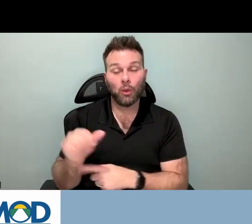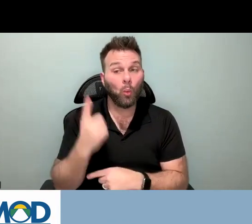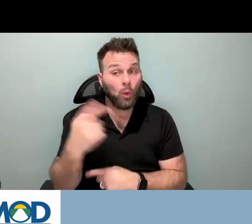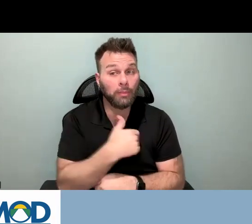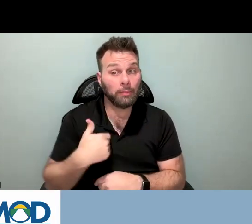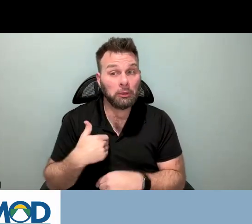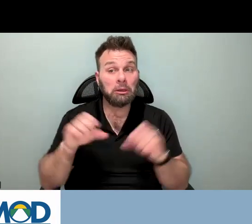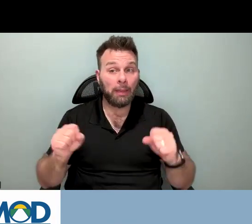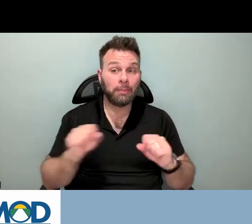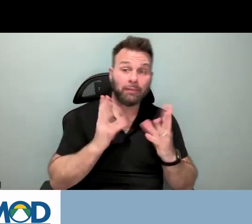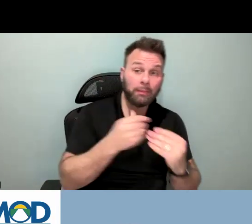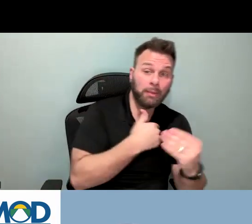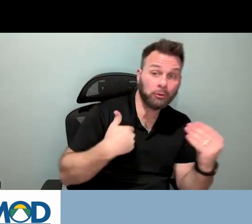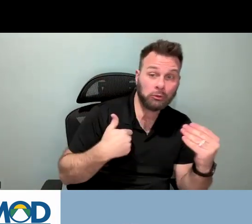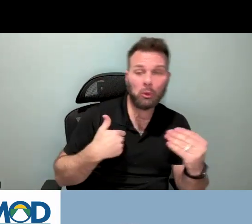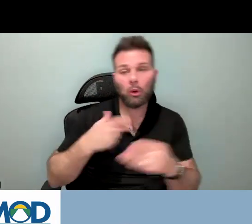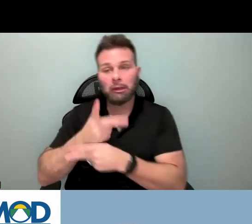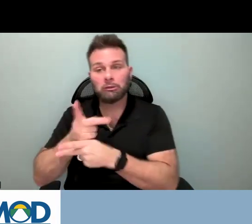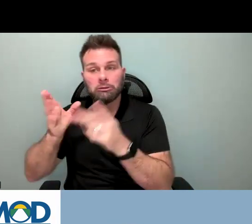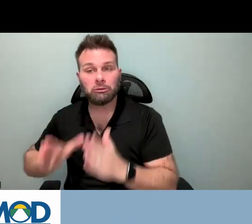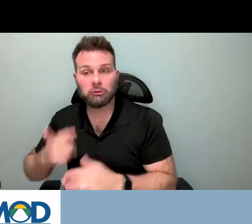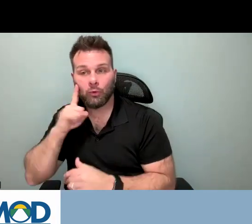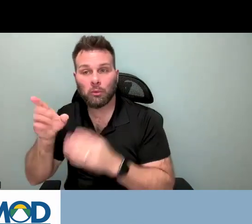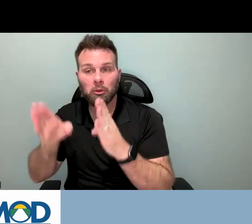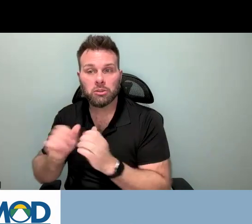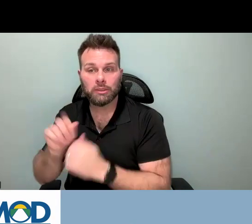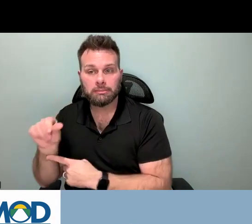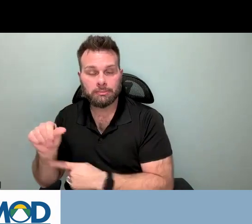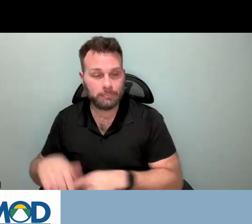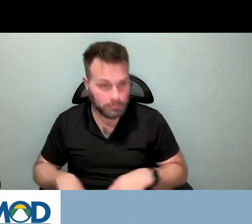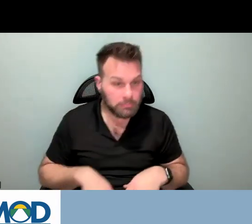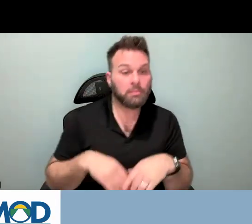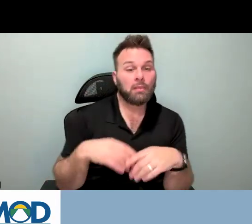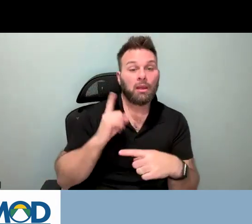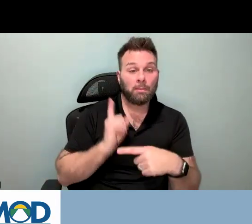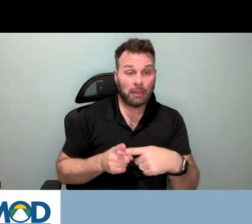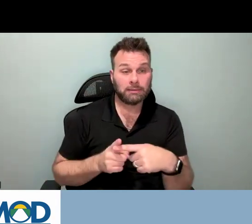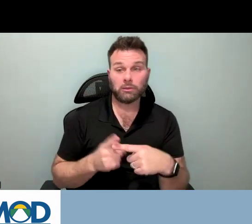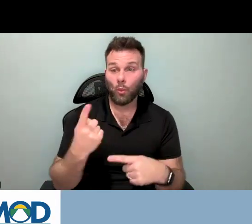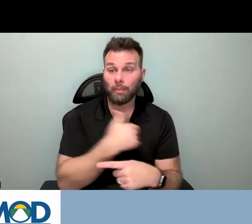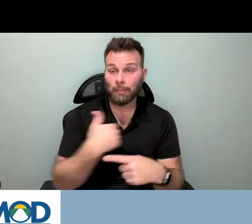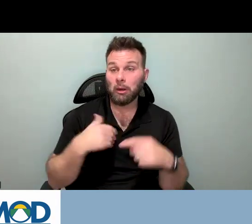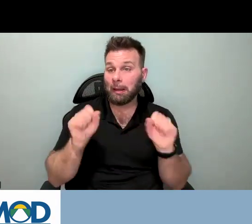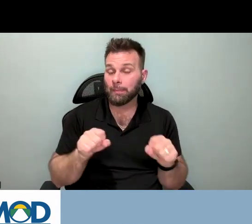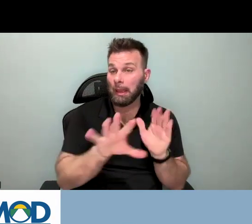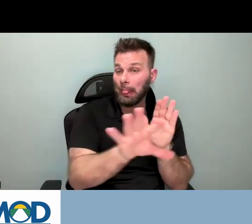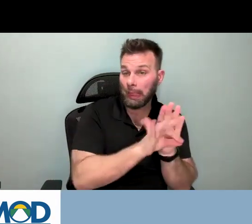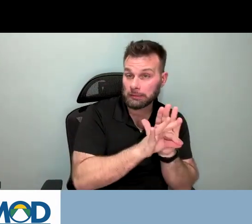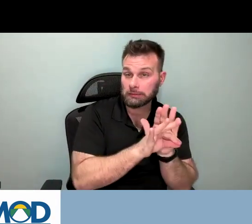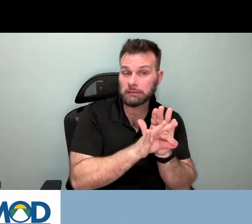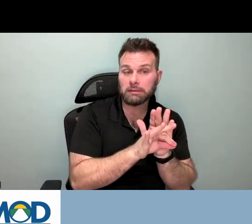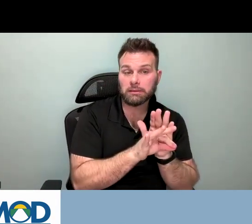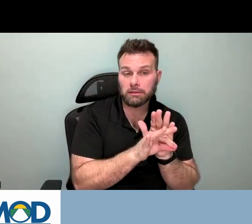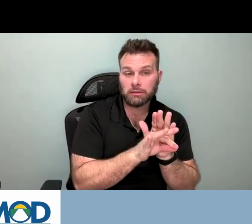should be a family member or guardian of an individual with a disability. And HA specifies one member can be an elected or appointed municipal